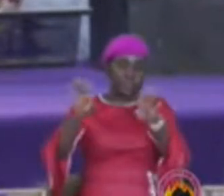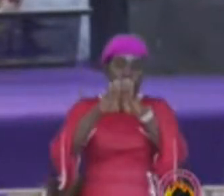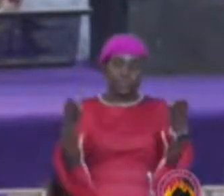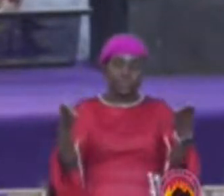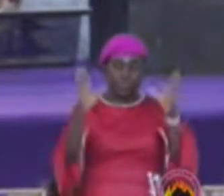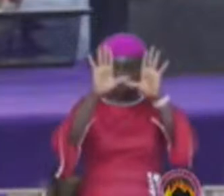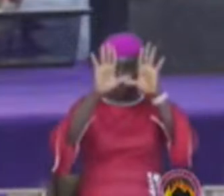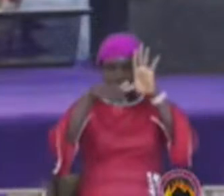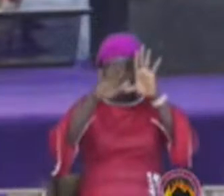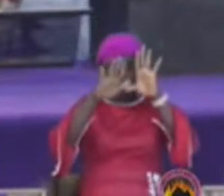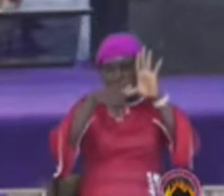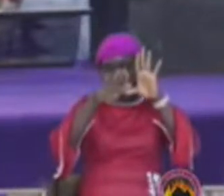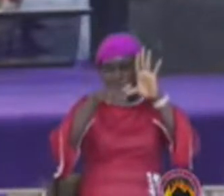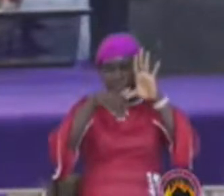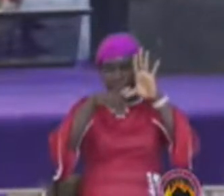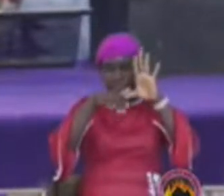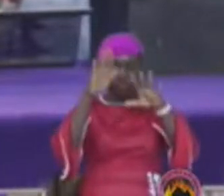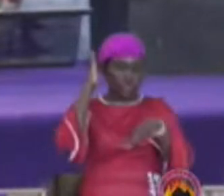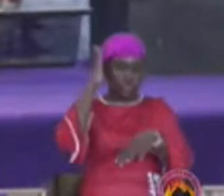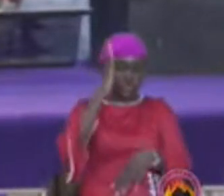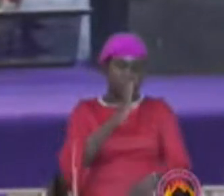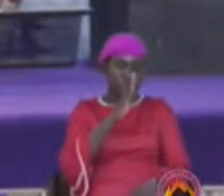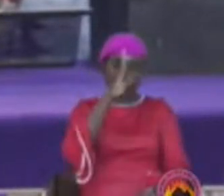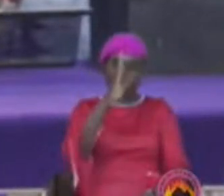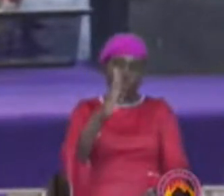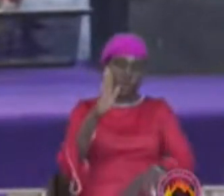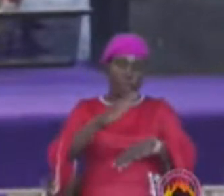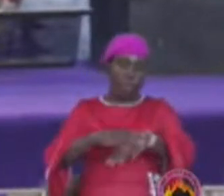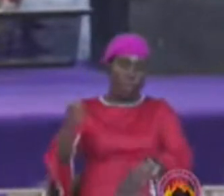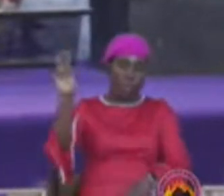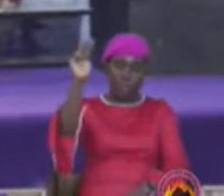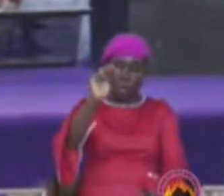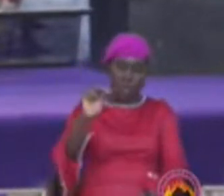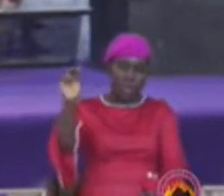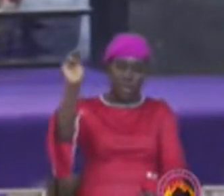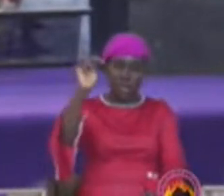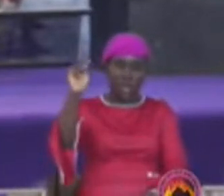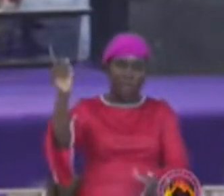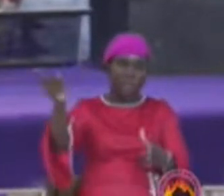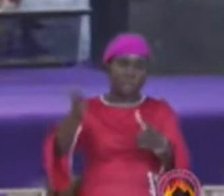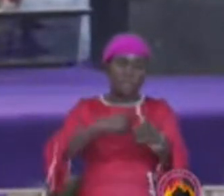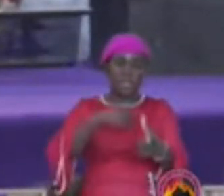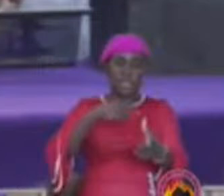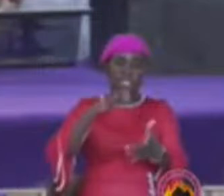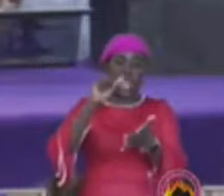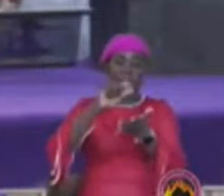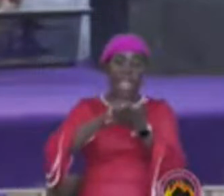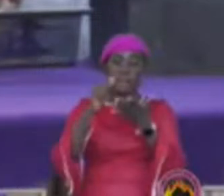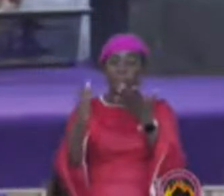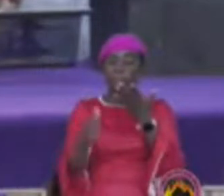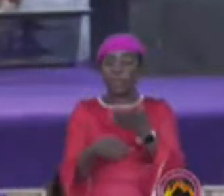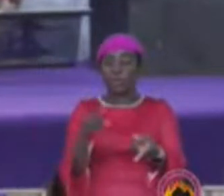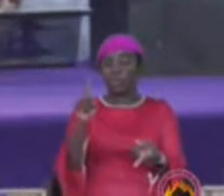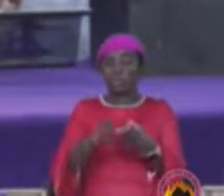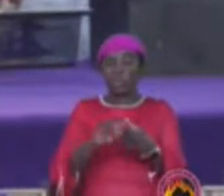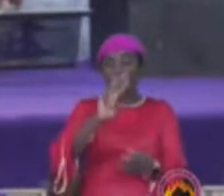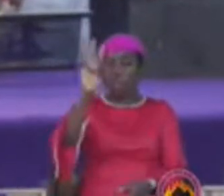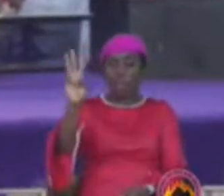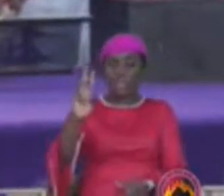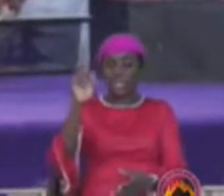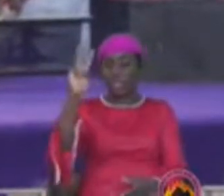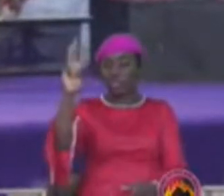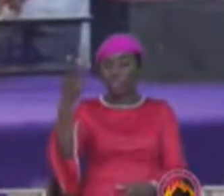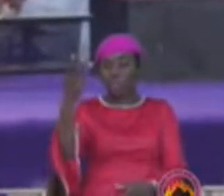3 verse 8, is coming up Monday, 1st April 2024 to Wednesday,